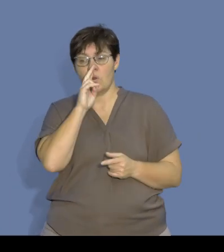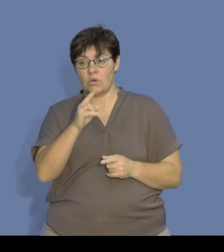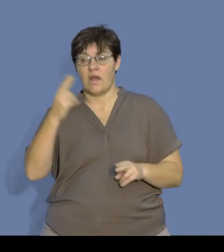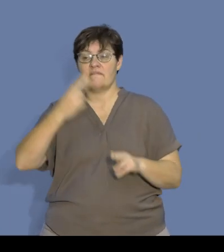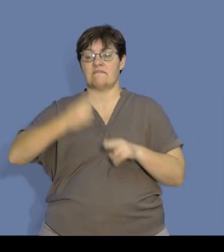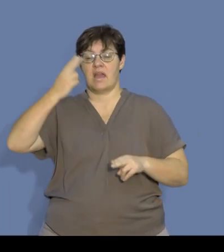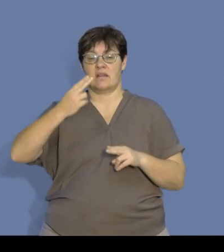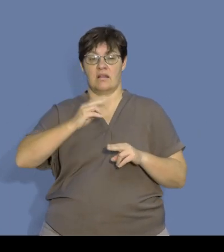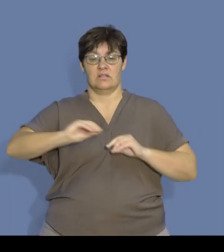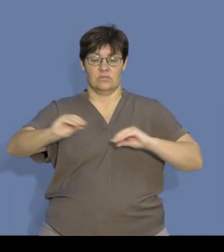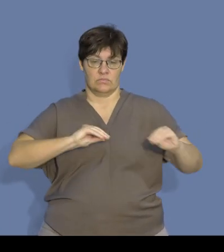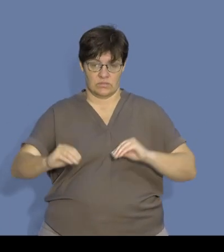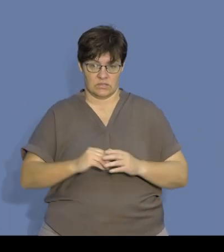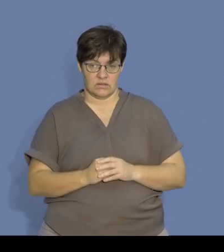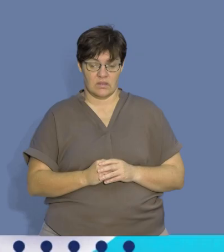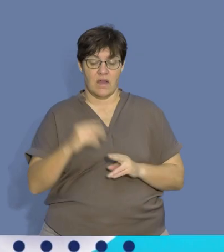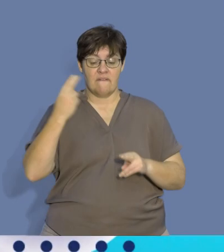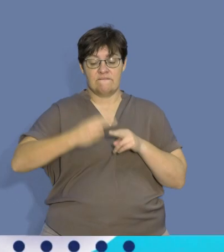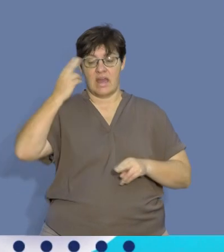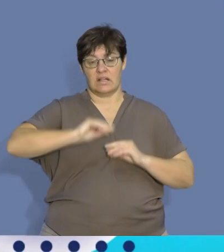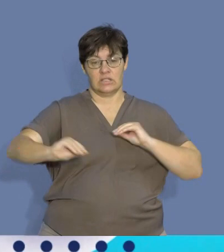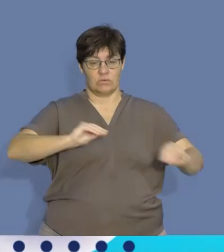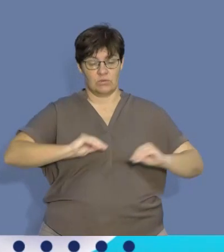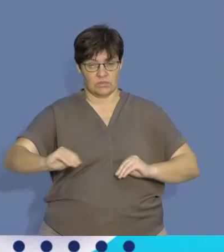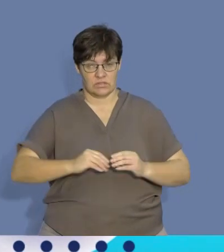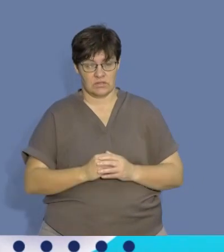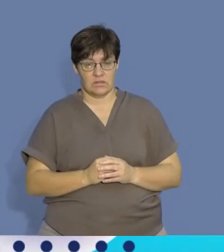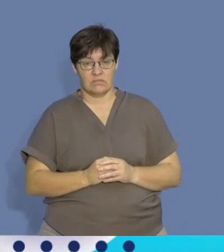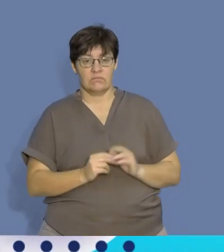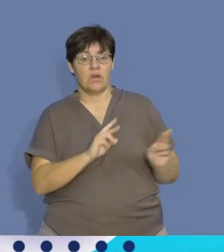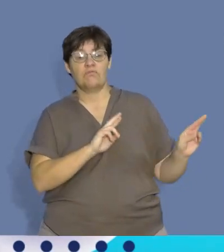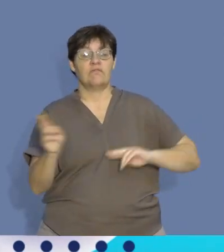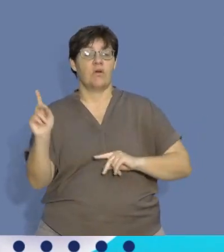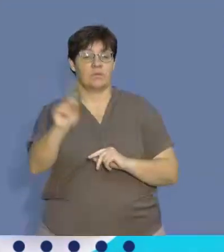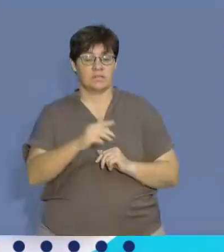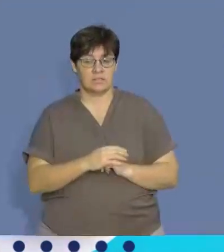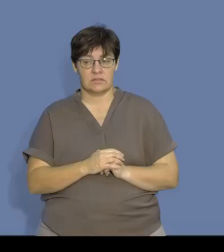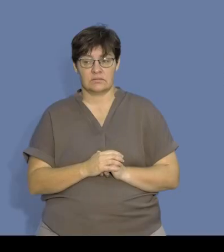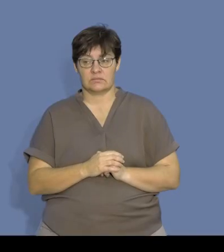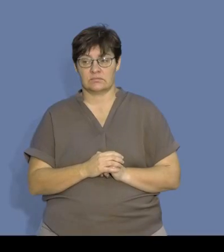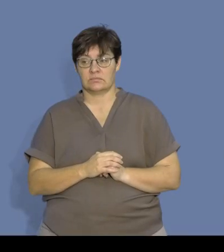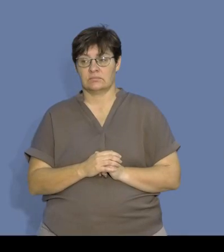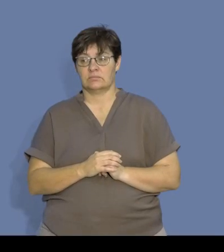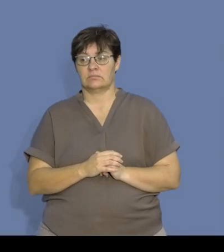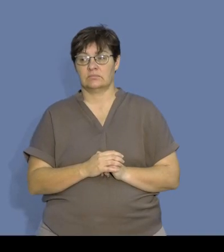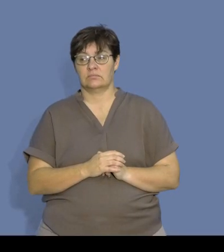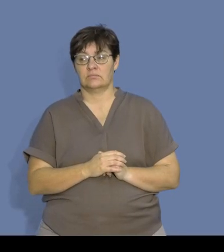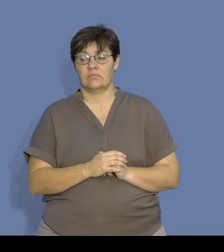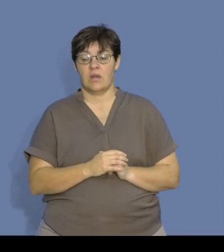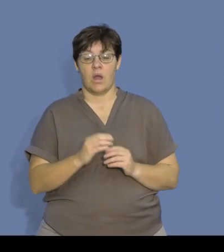now look at final distribution. Now, the word final distribution refers to